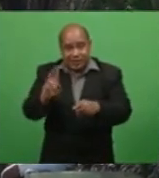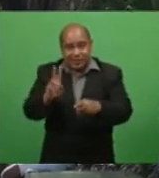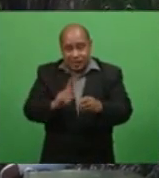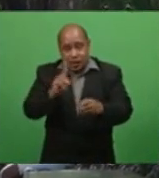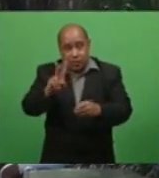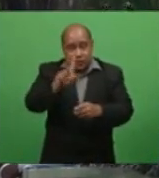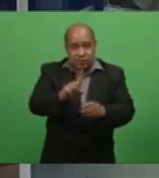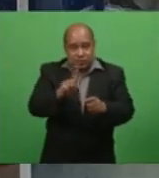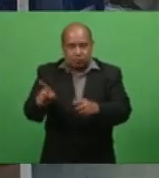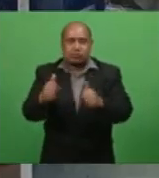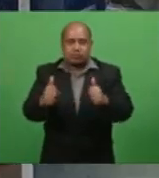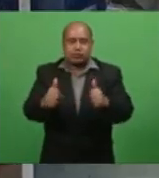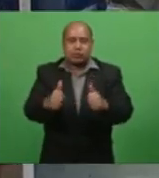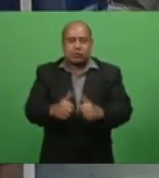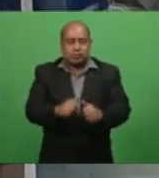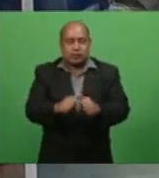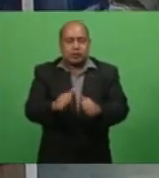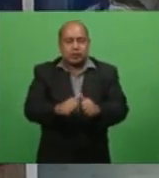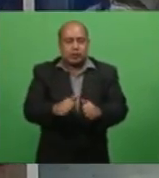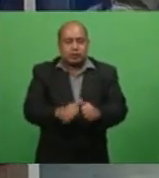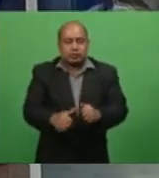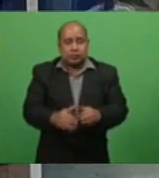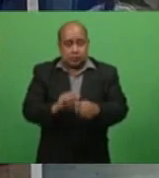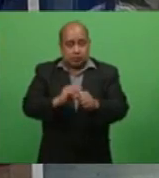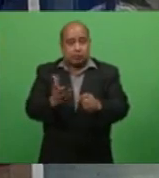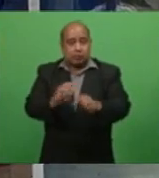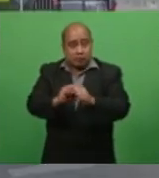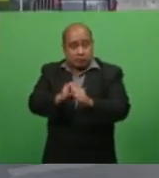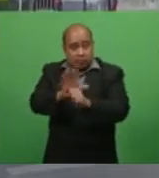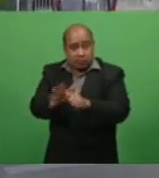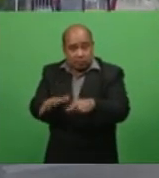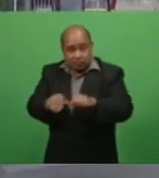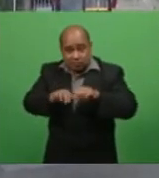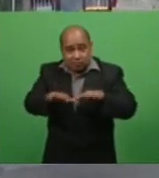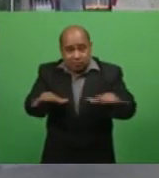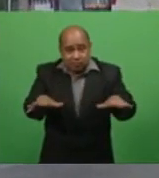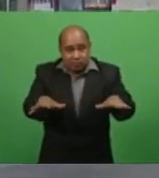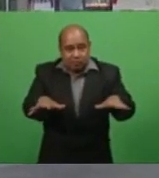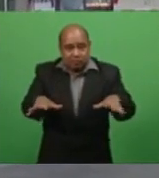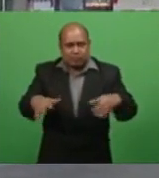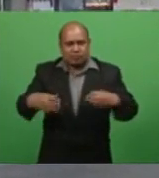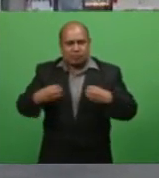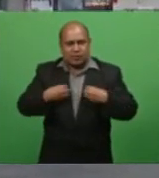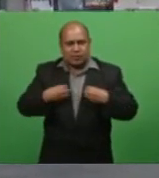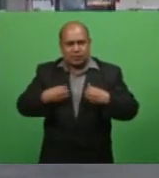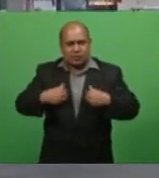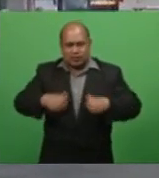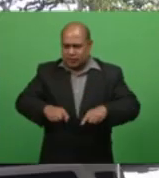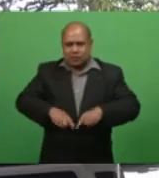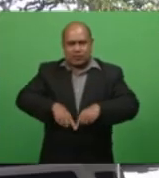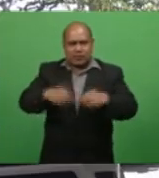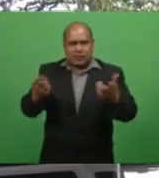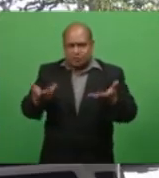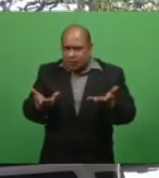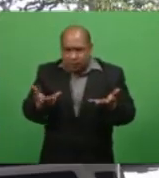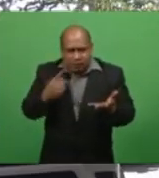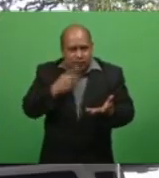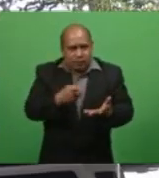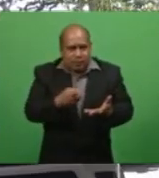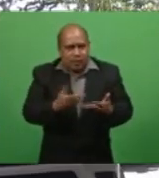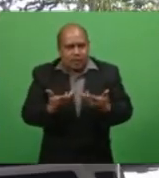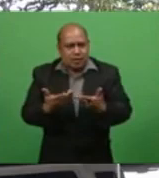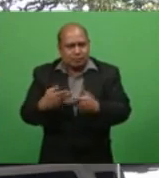pandemic has also changed some business practices and these must continue. Some places, restaurants, they've gone to takeaways. So